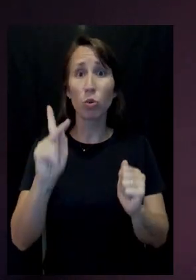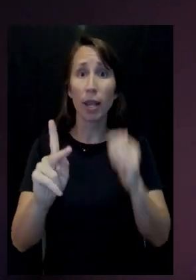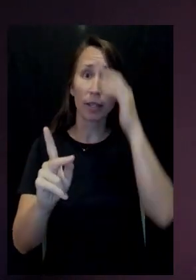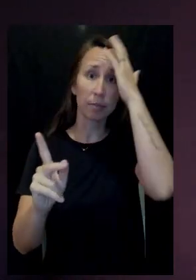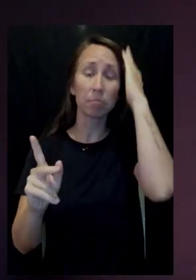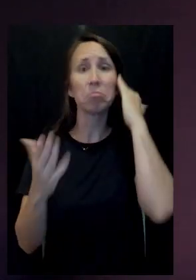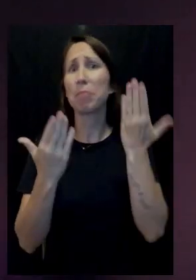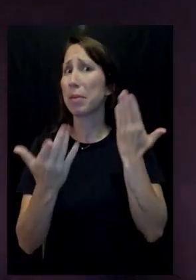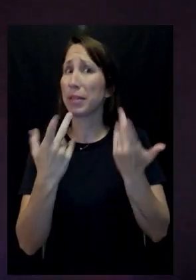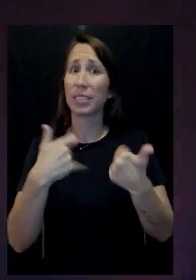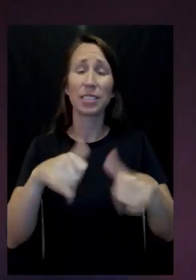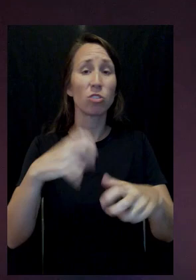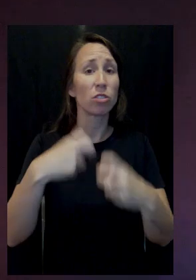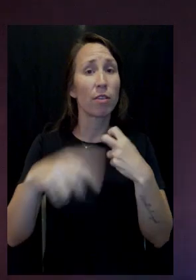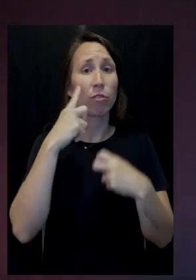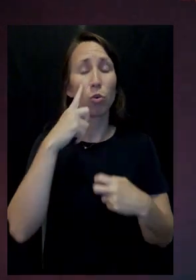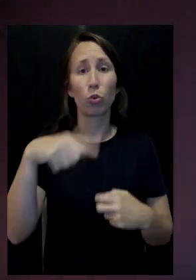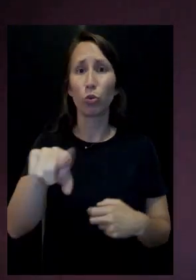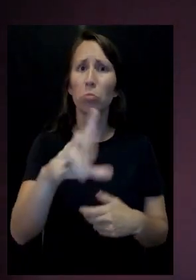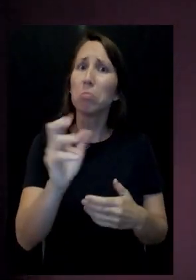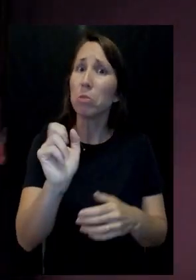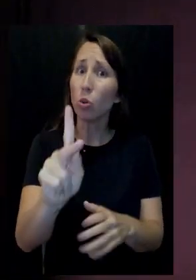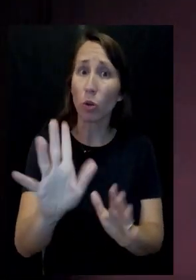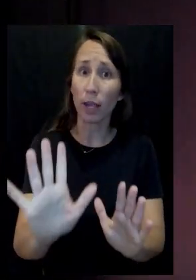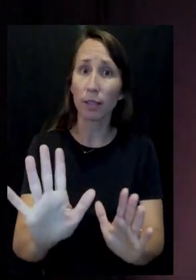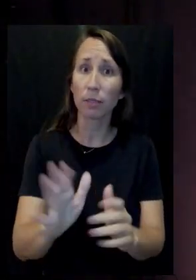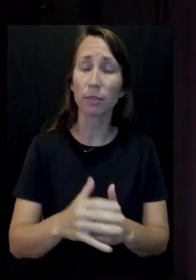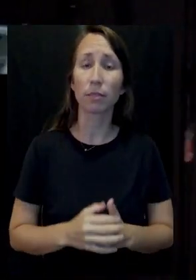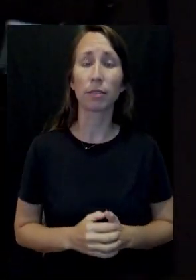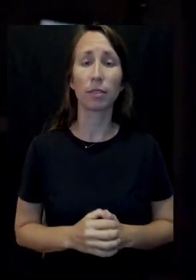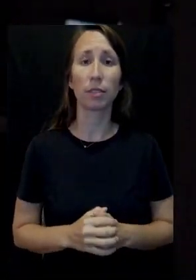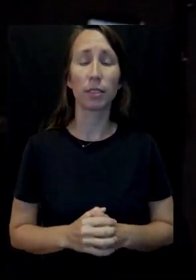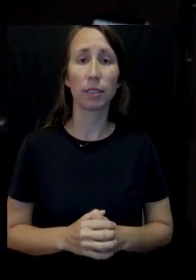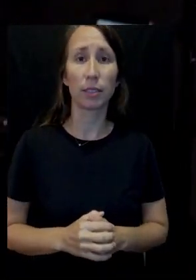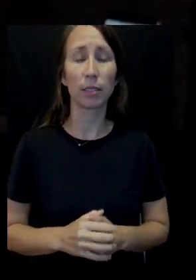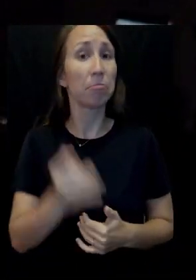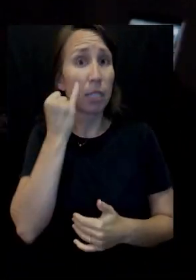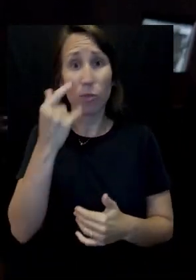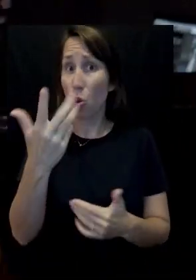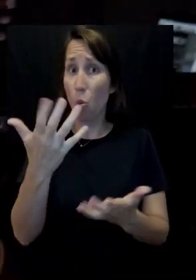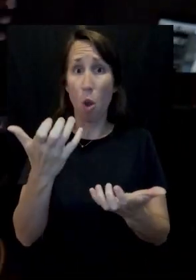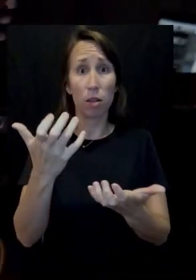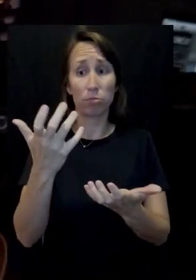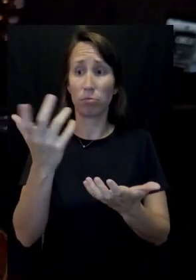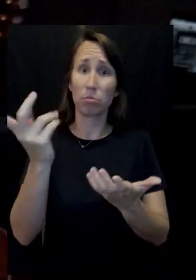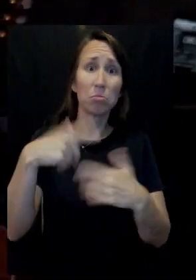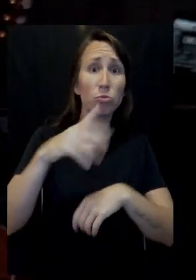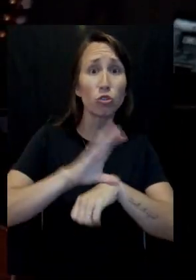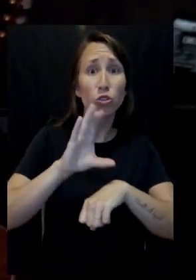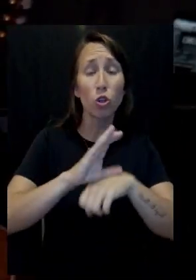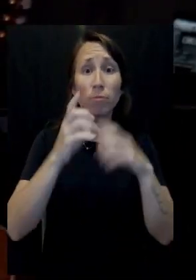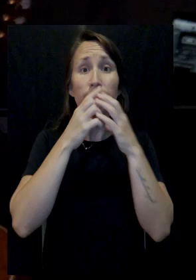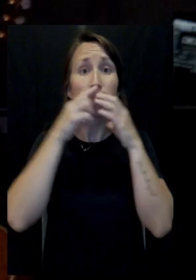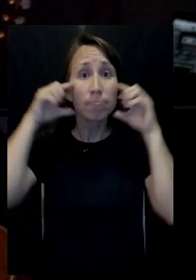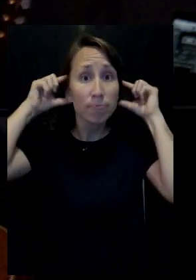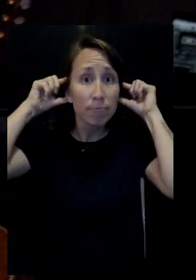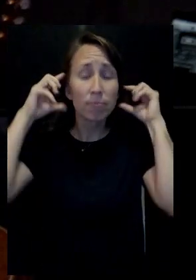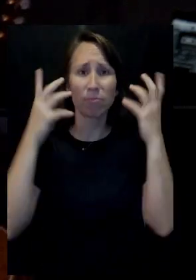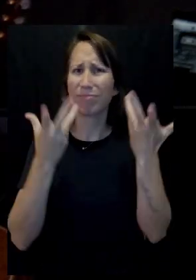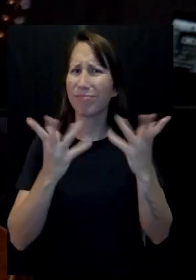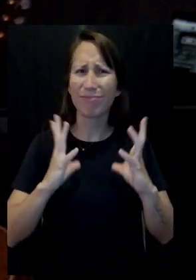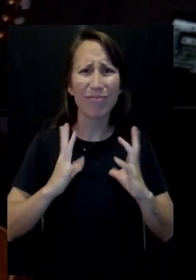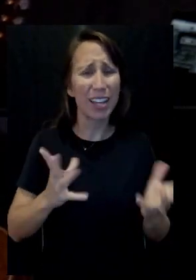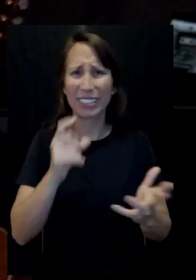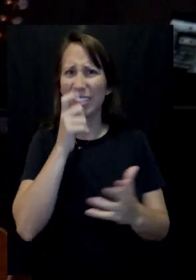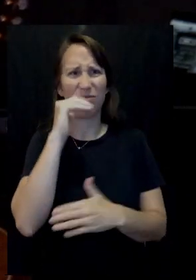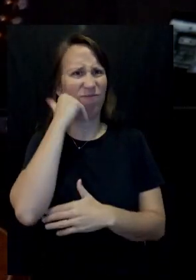maybe is tough for you, we just want you to know it's okay. And if you want to come to church and wear a mask, that's absolutely fine. You're not going to be